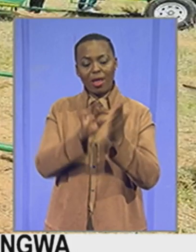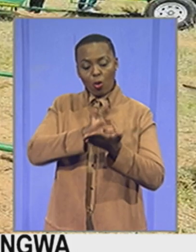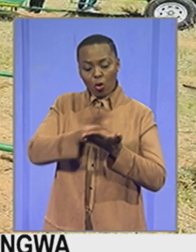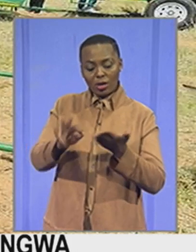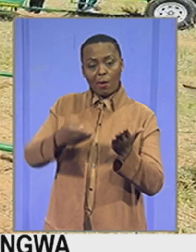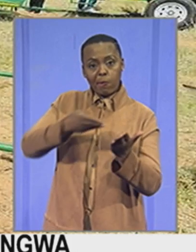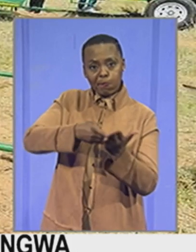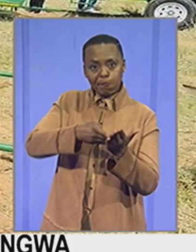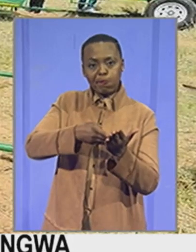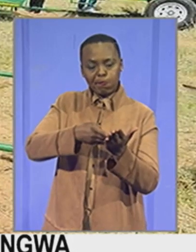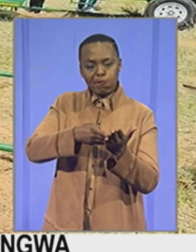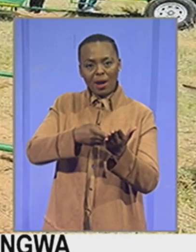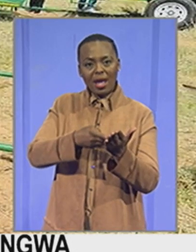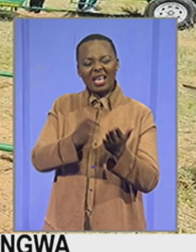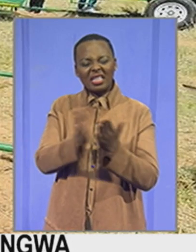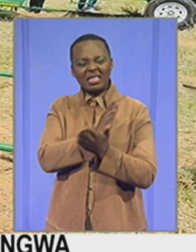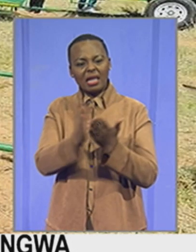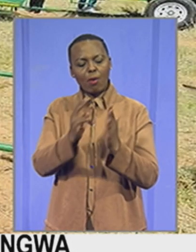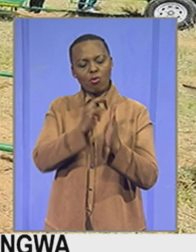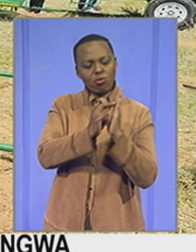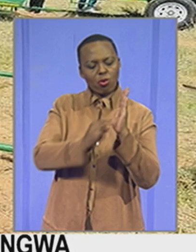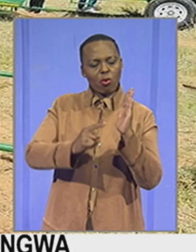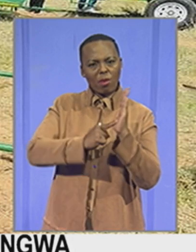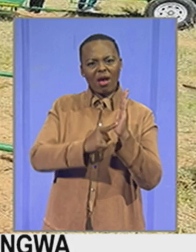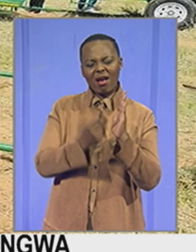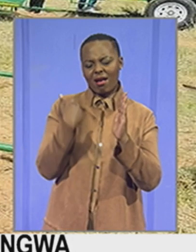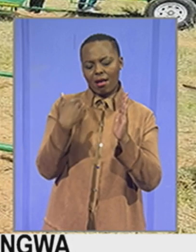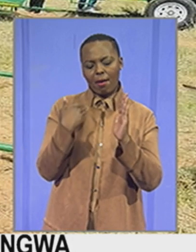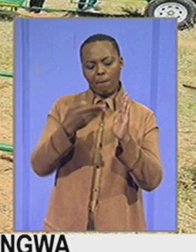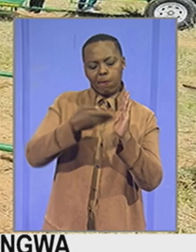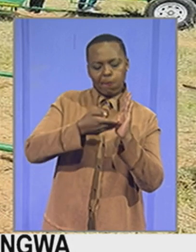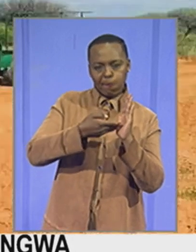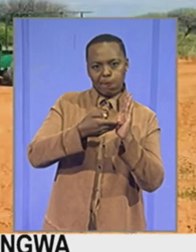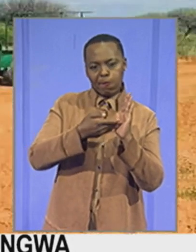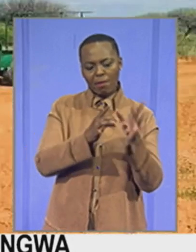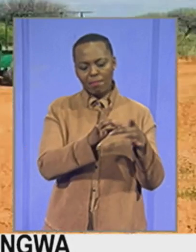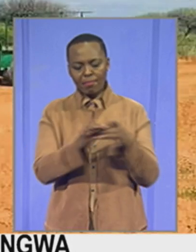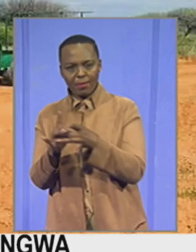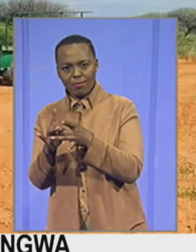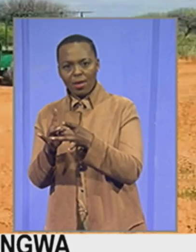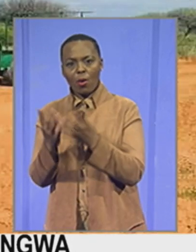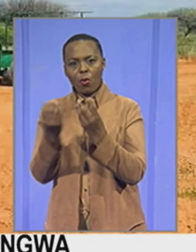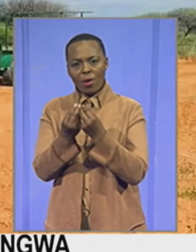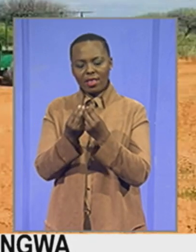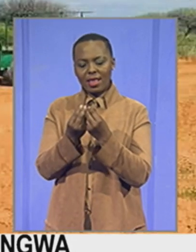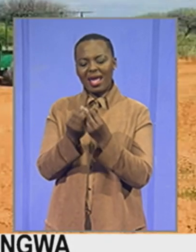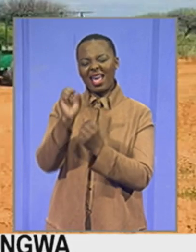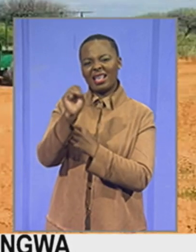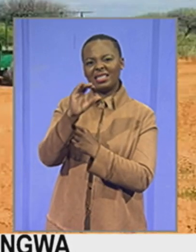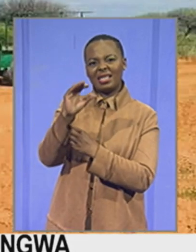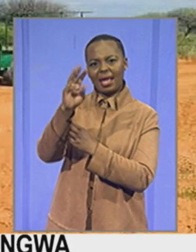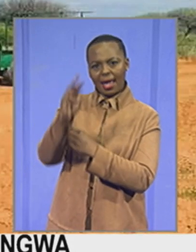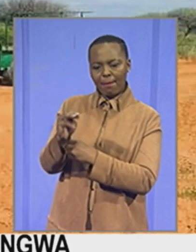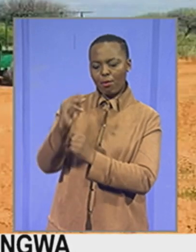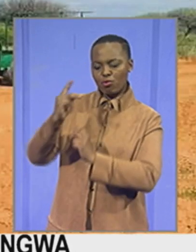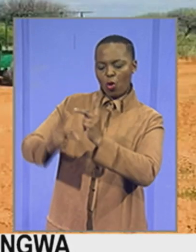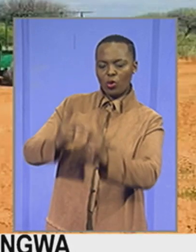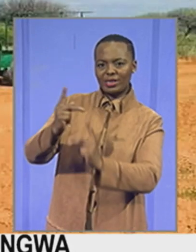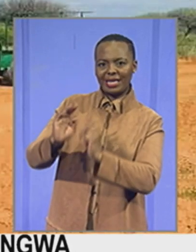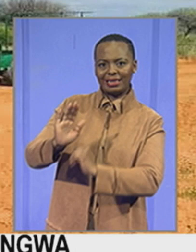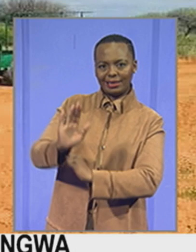e ke melao e leng gore e gone e tsamaisana jalo le supply chain management processes ka